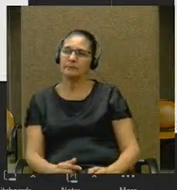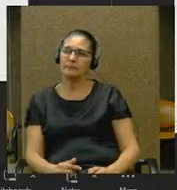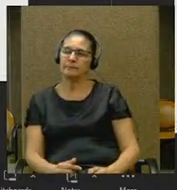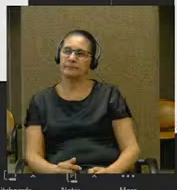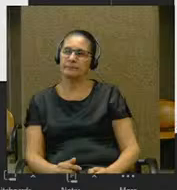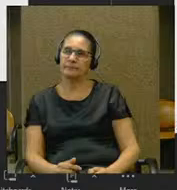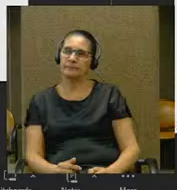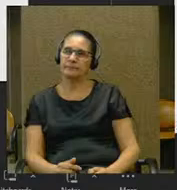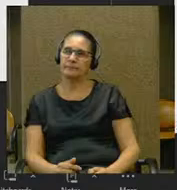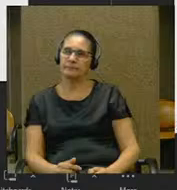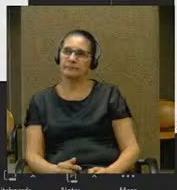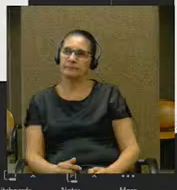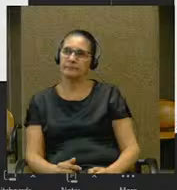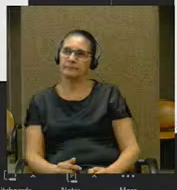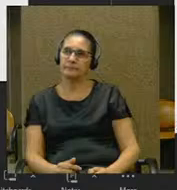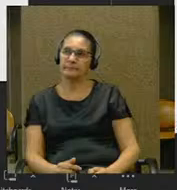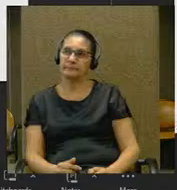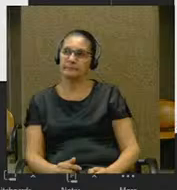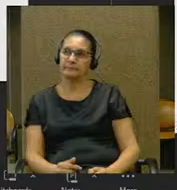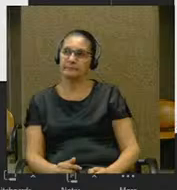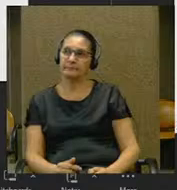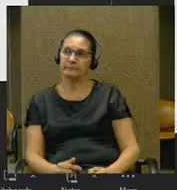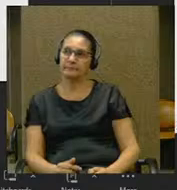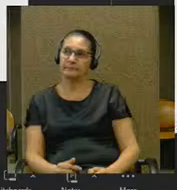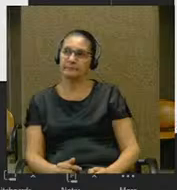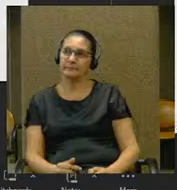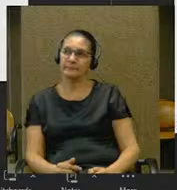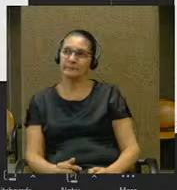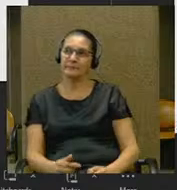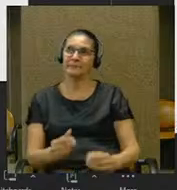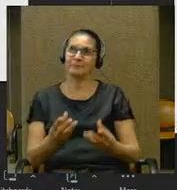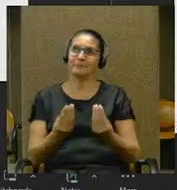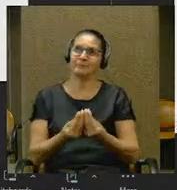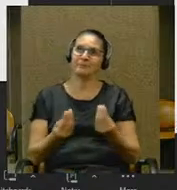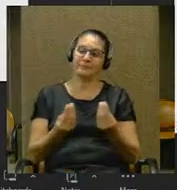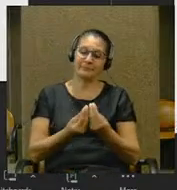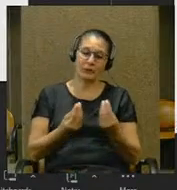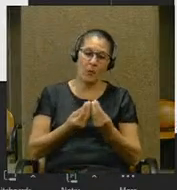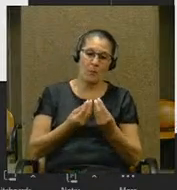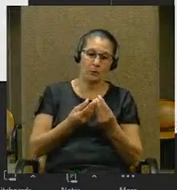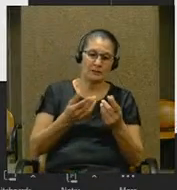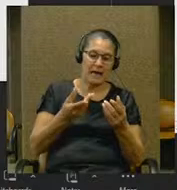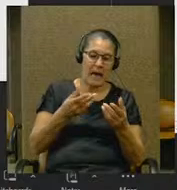benzodiazepines severely aggravate the suppression of the